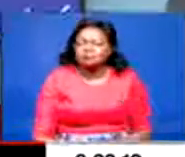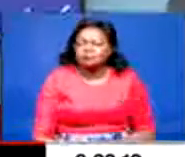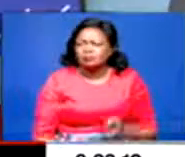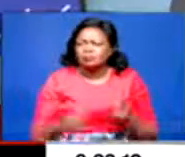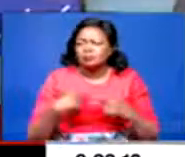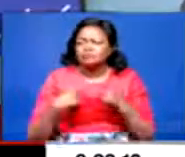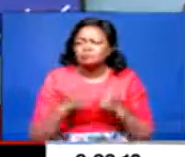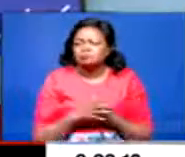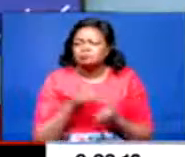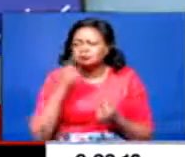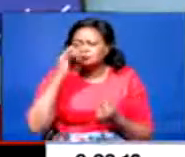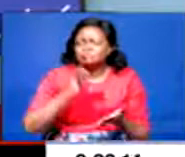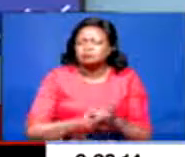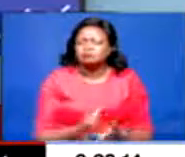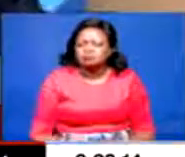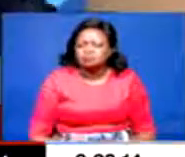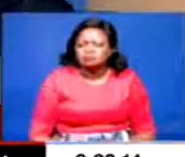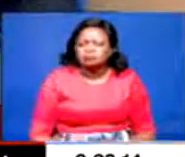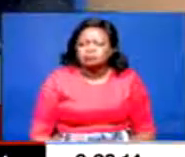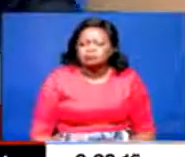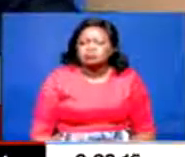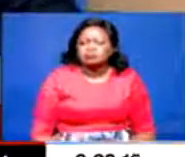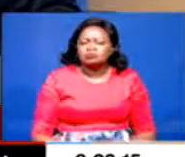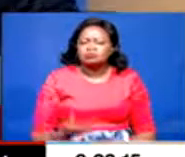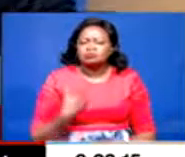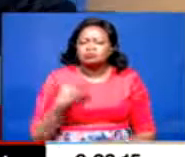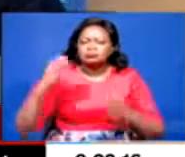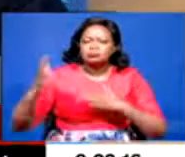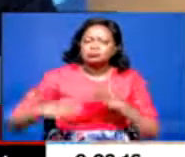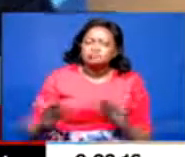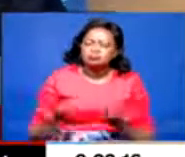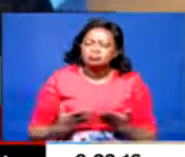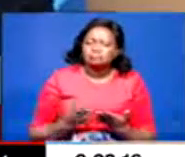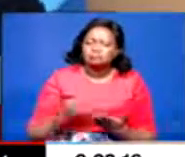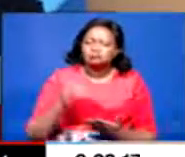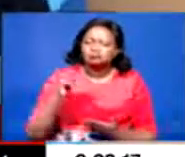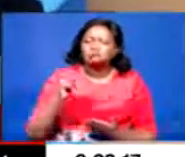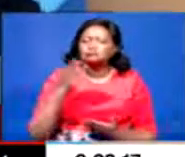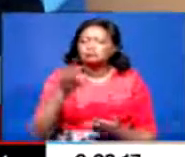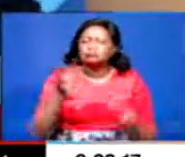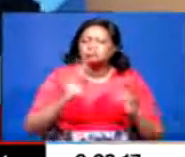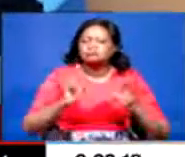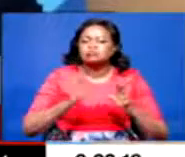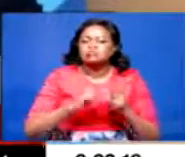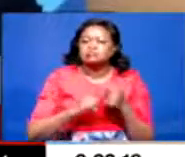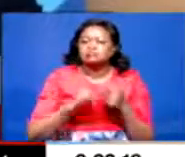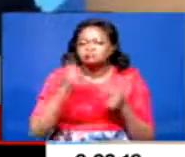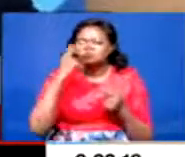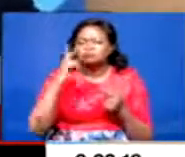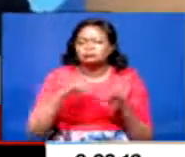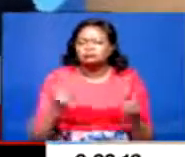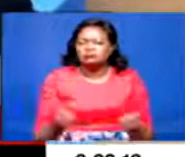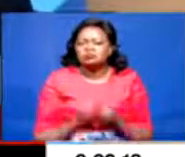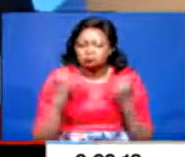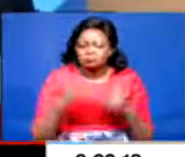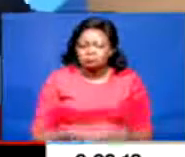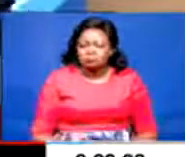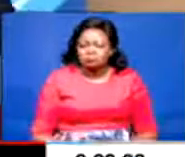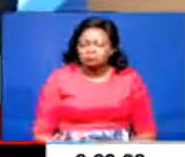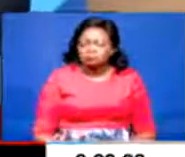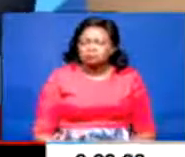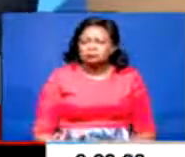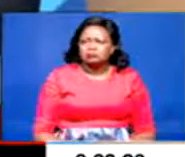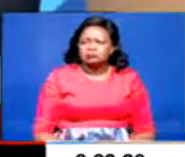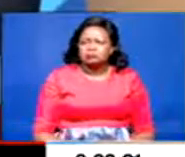that. Let me get you sure so that we head straight to Bomas of Kenya, where Brian Kimani is on standby. Let's get a feeling also about the nerve center of this